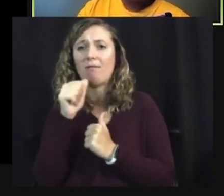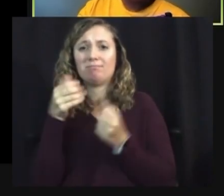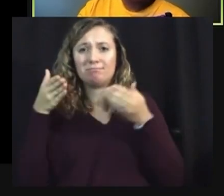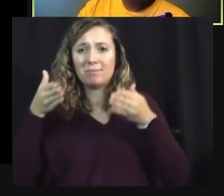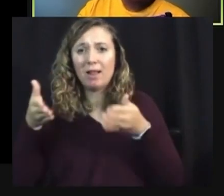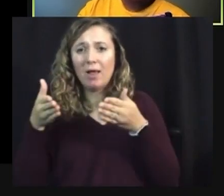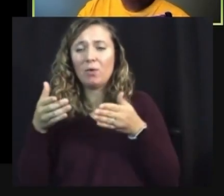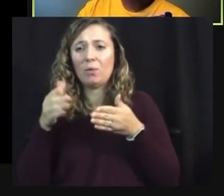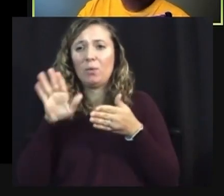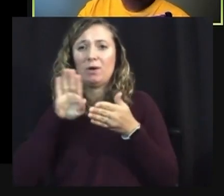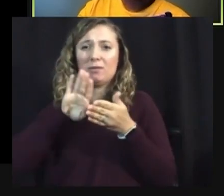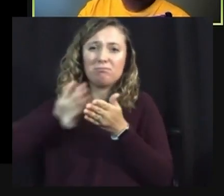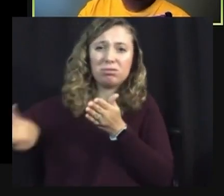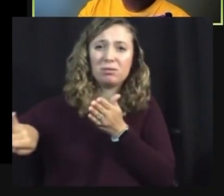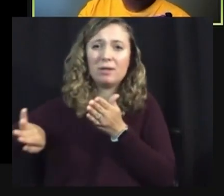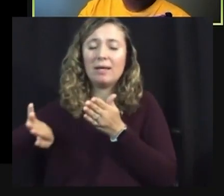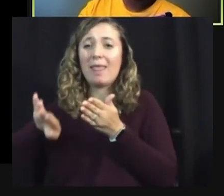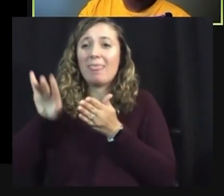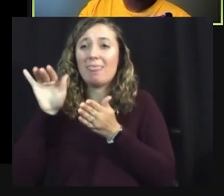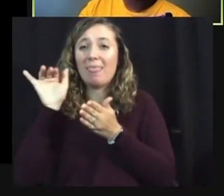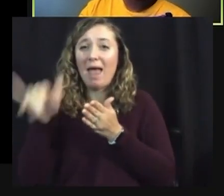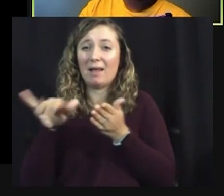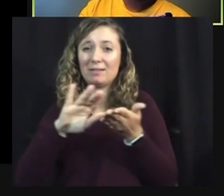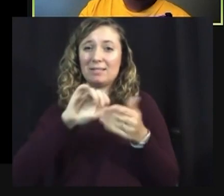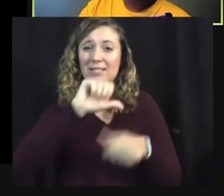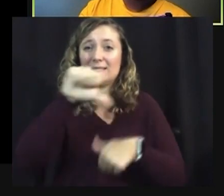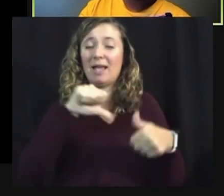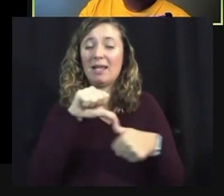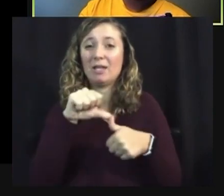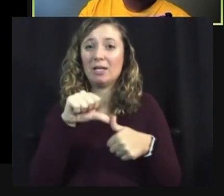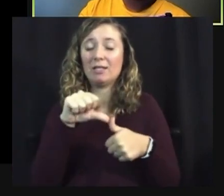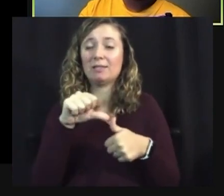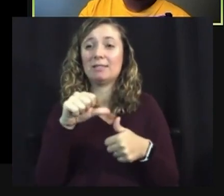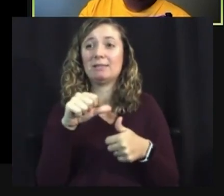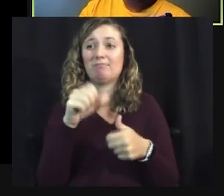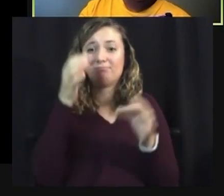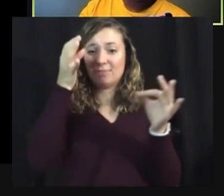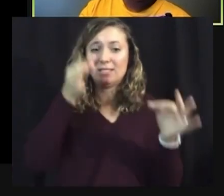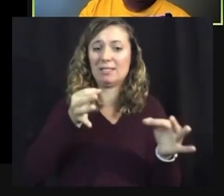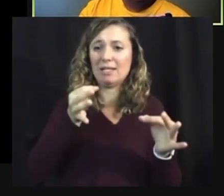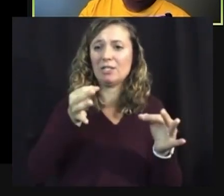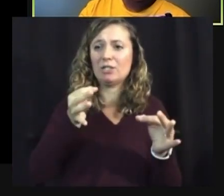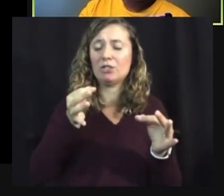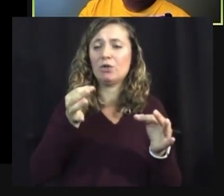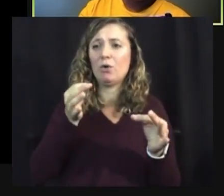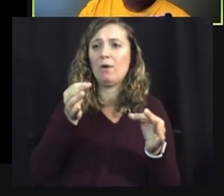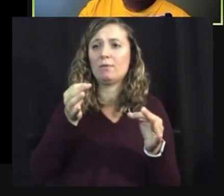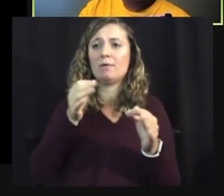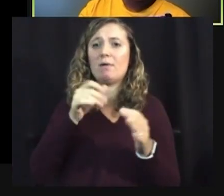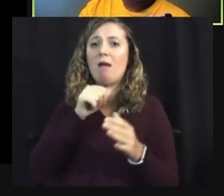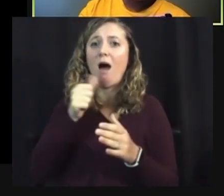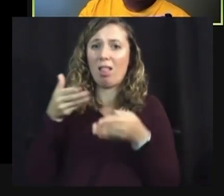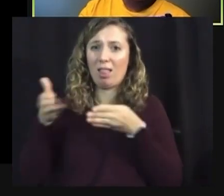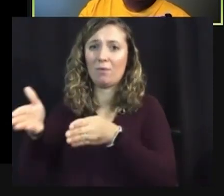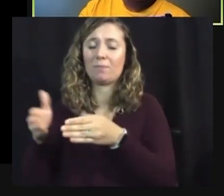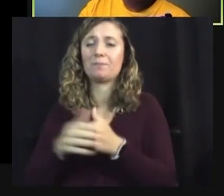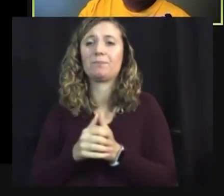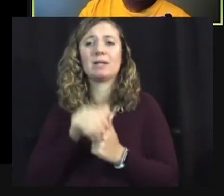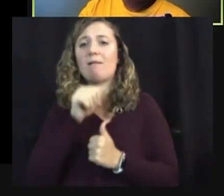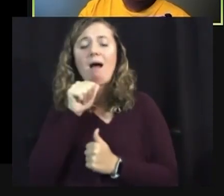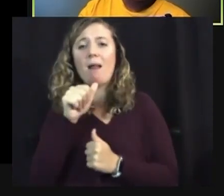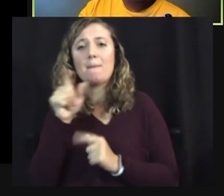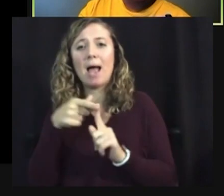of society's willful decision to do so. It is not due to degree of disability or one's